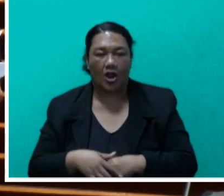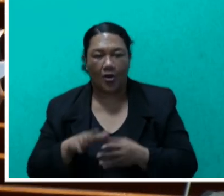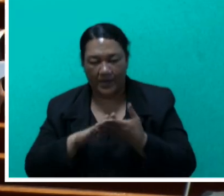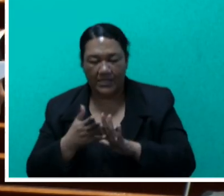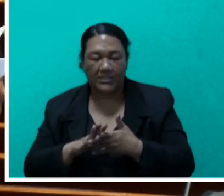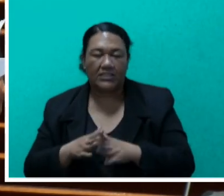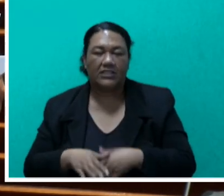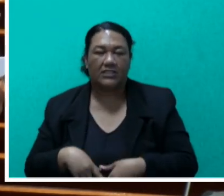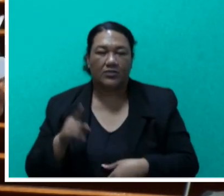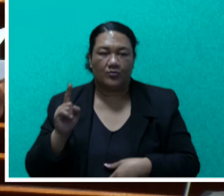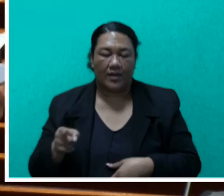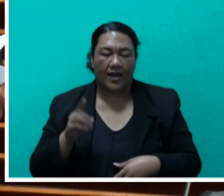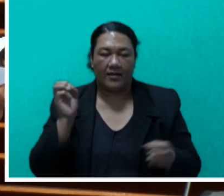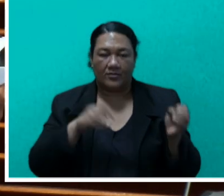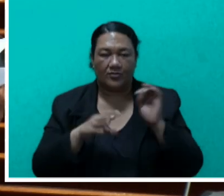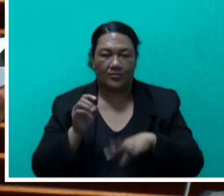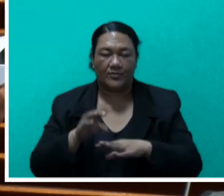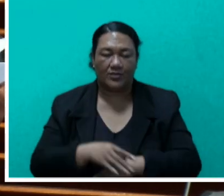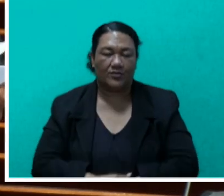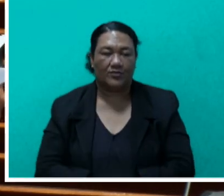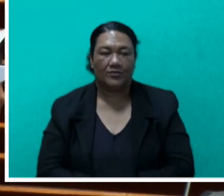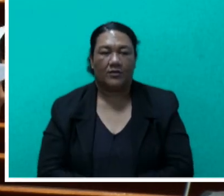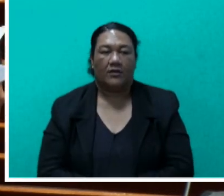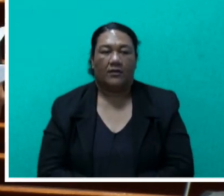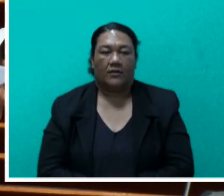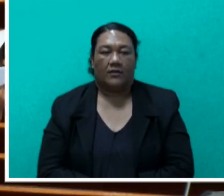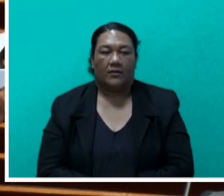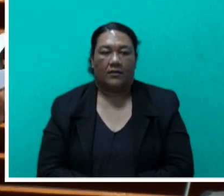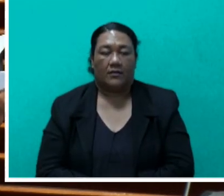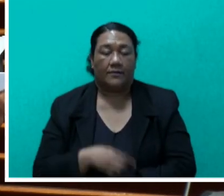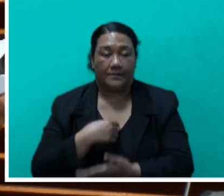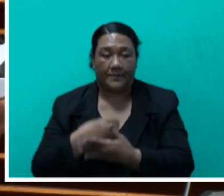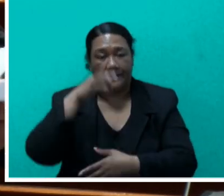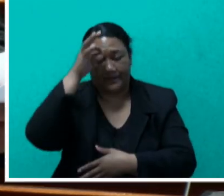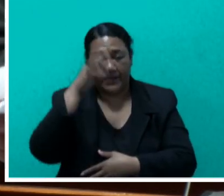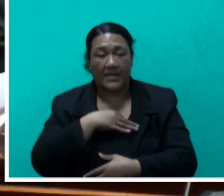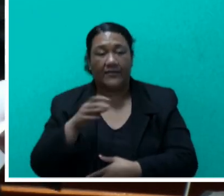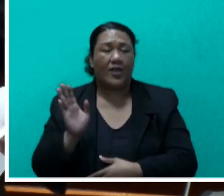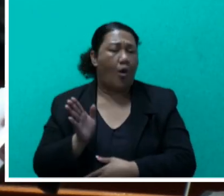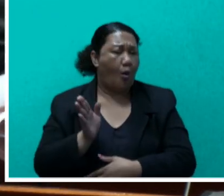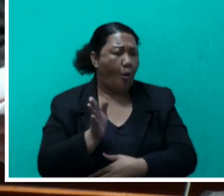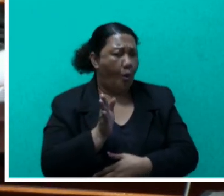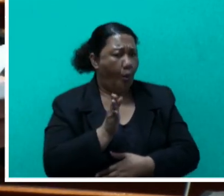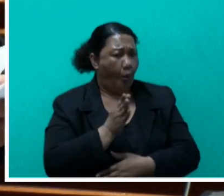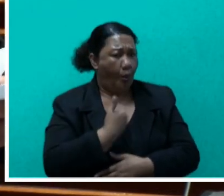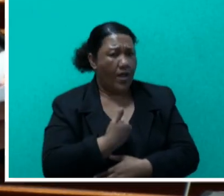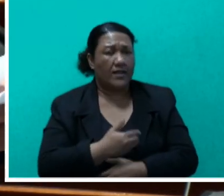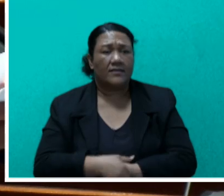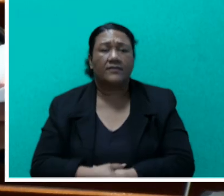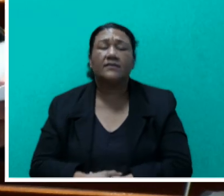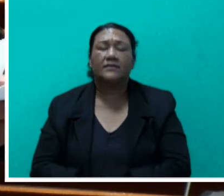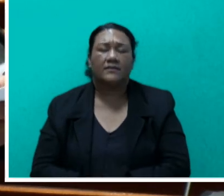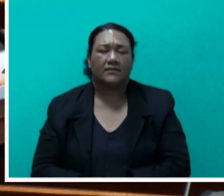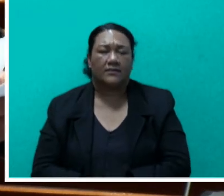their 1/3 contribution. Mr. Speaker, sir, I believe that all in this